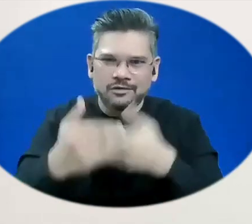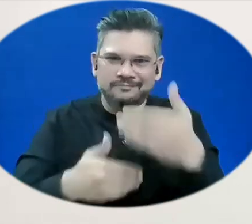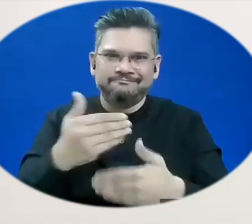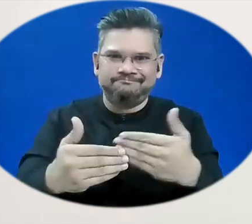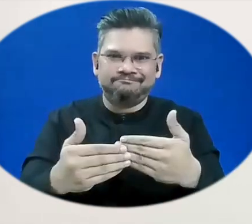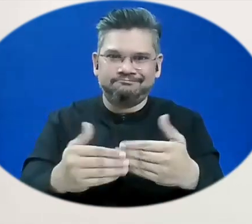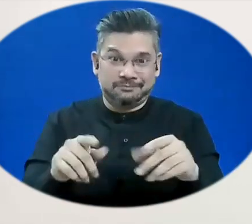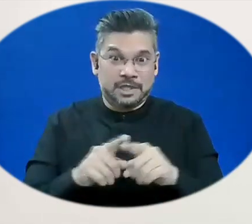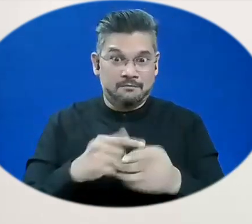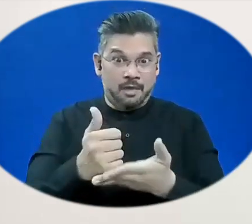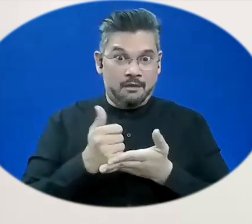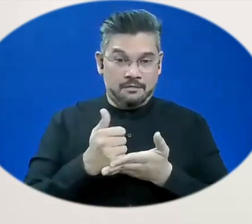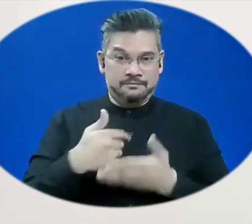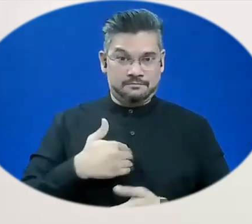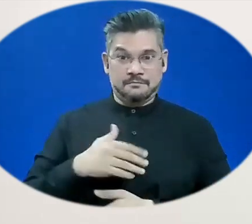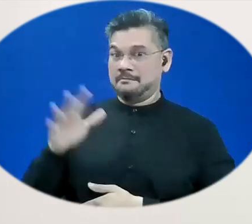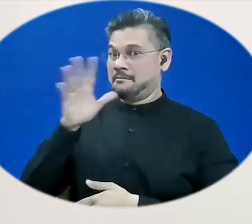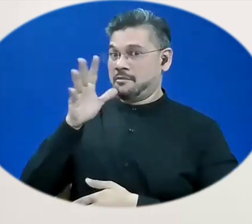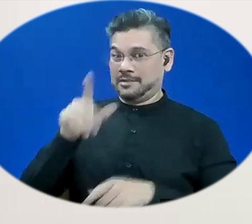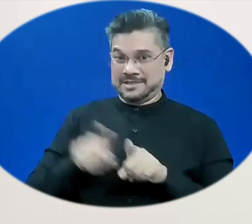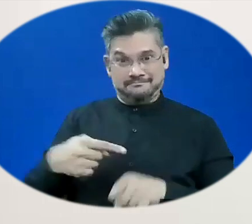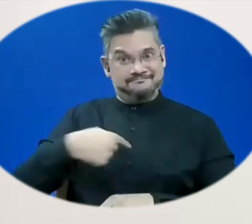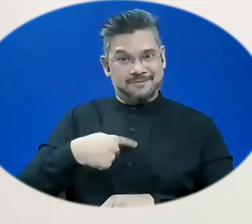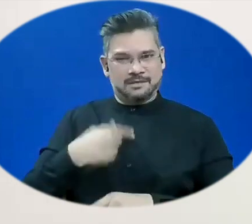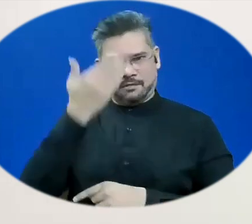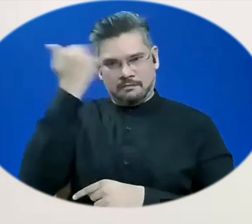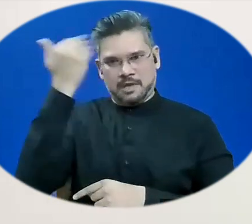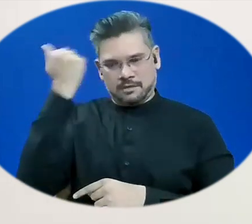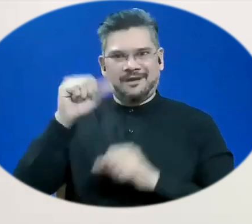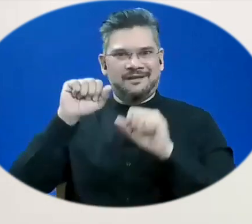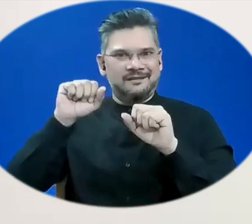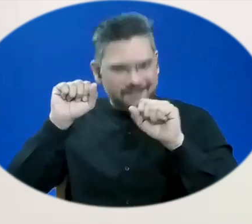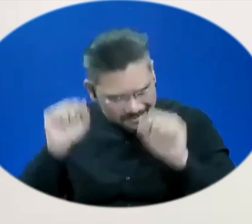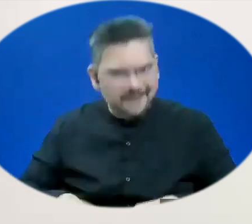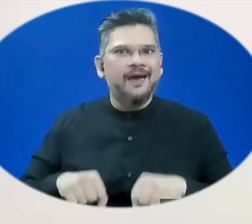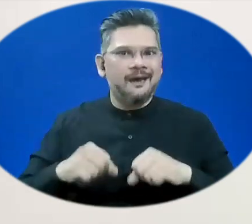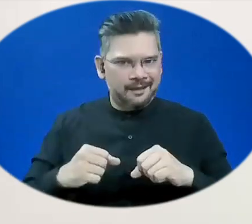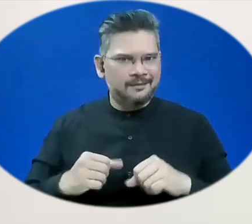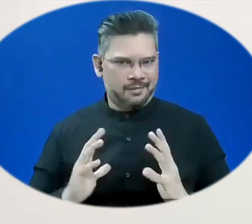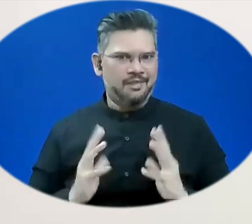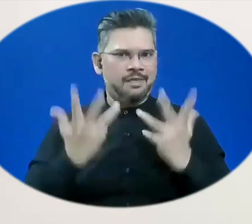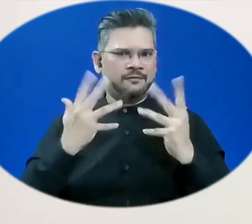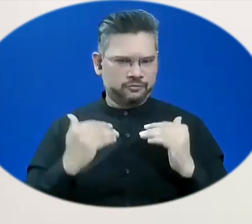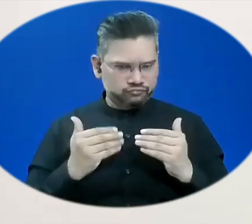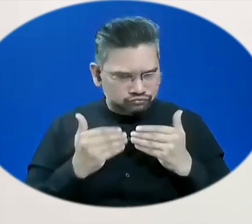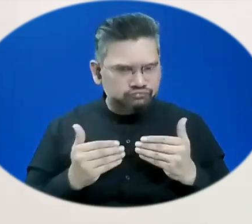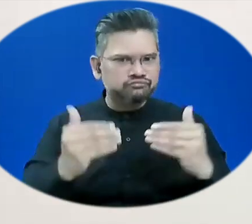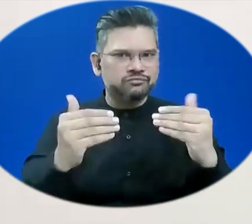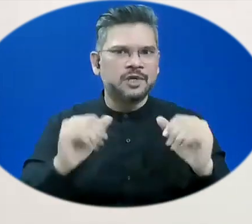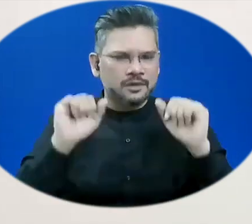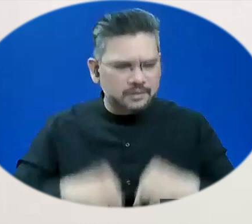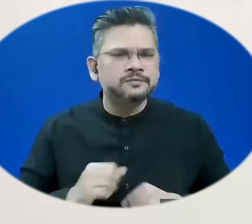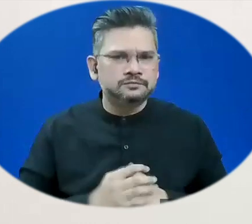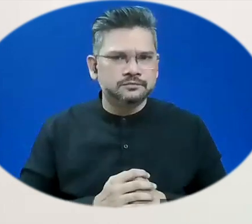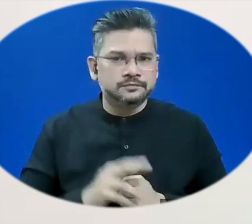dementia. It is possible to live well with dementia. UMI is very, very dear to my heart